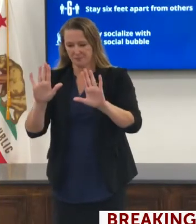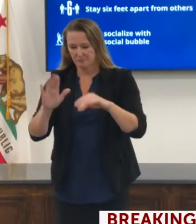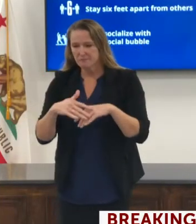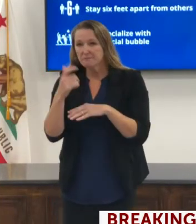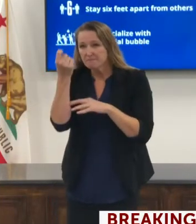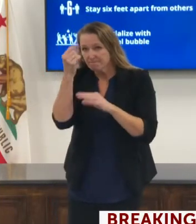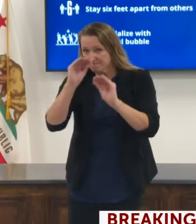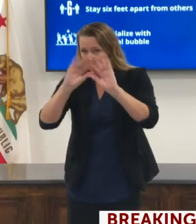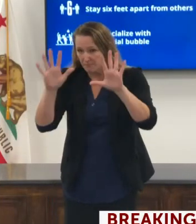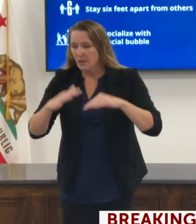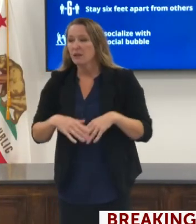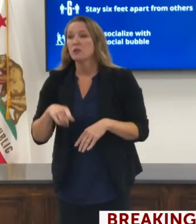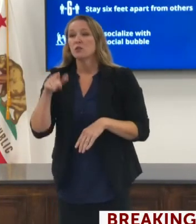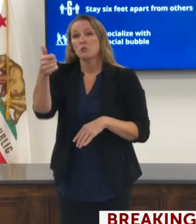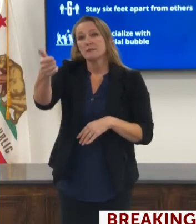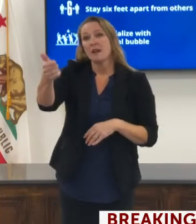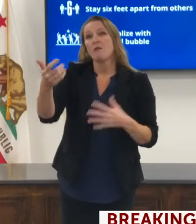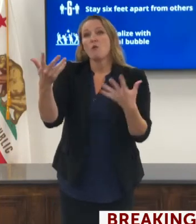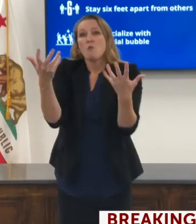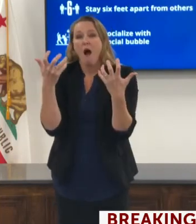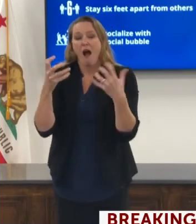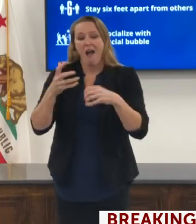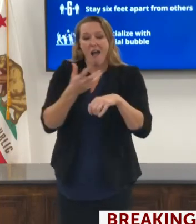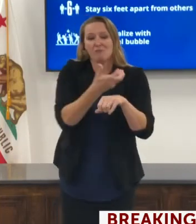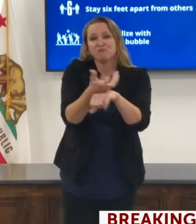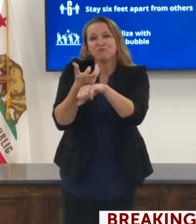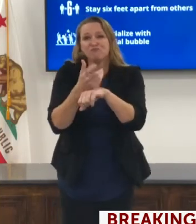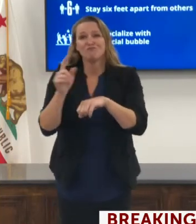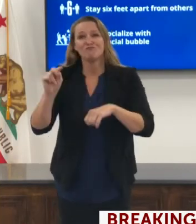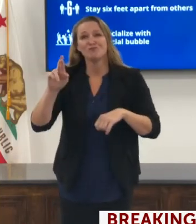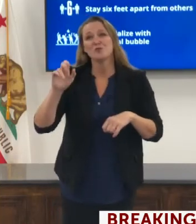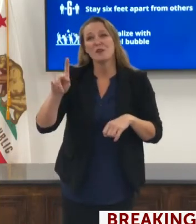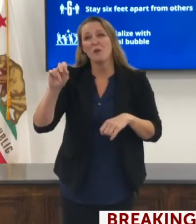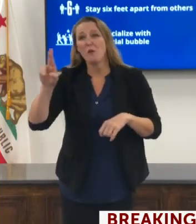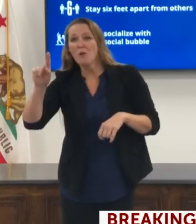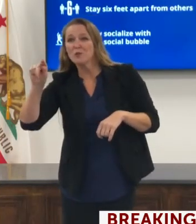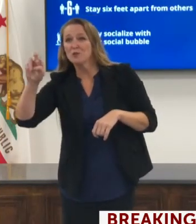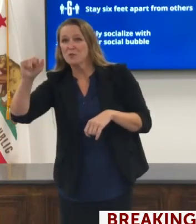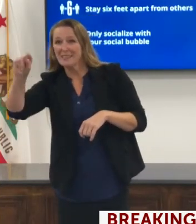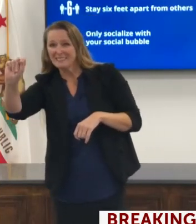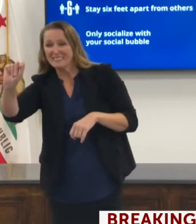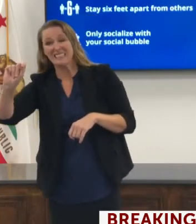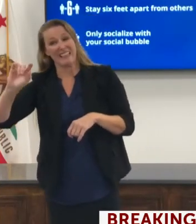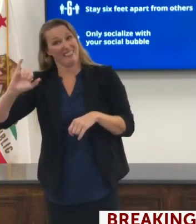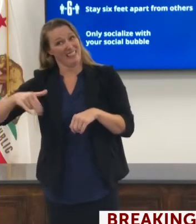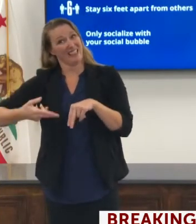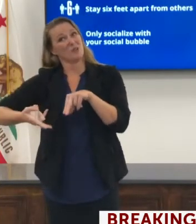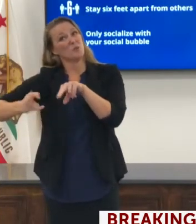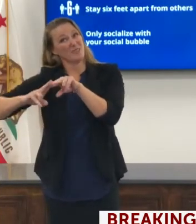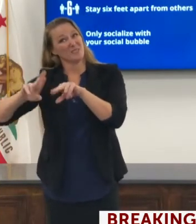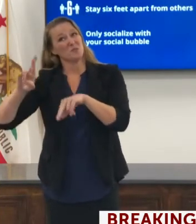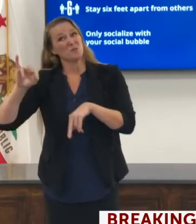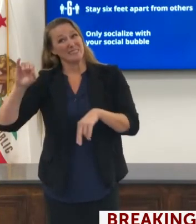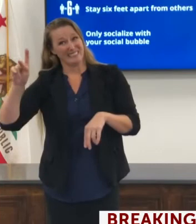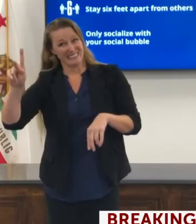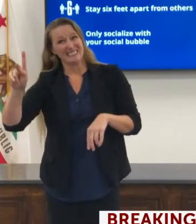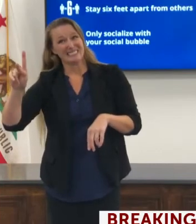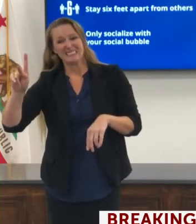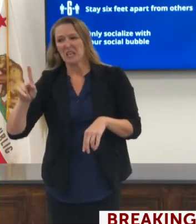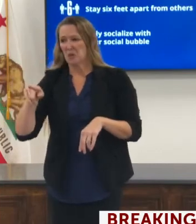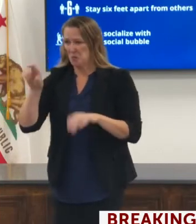or treat, which is a higher risk than simply celebrating your holiday at home with your family,